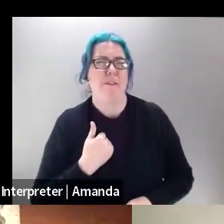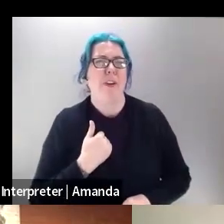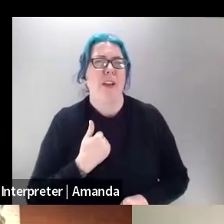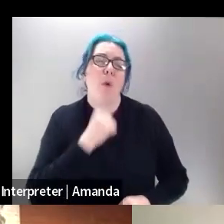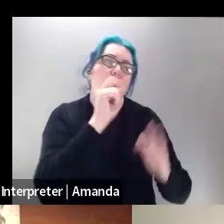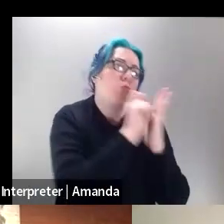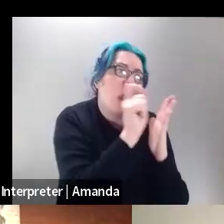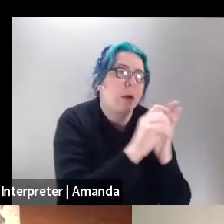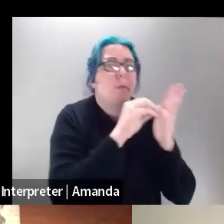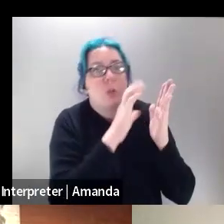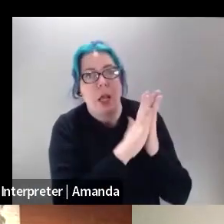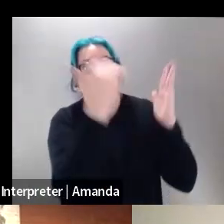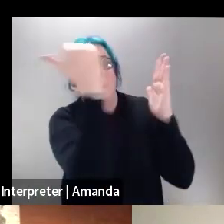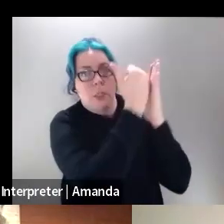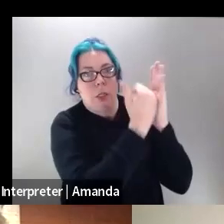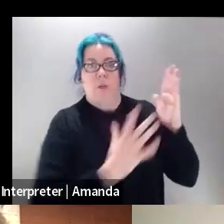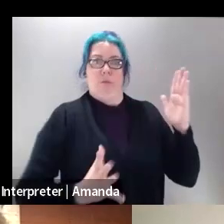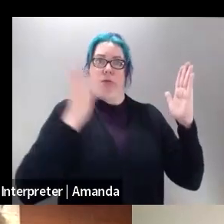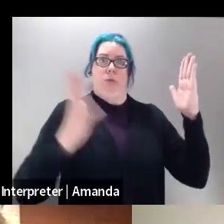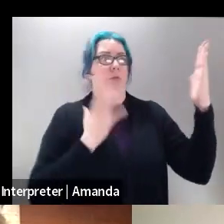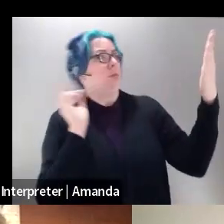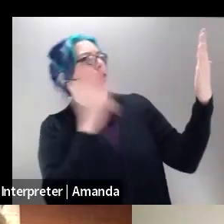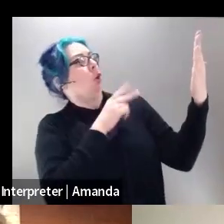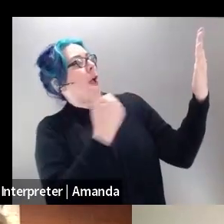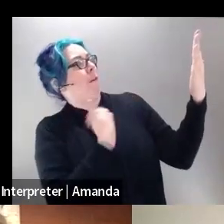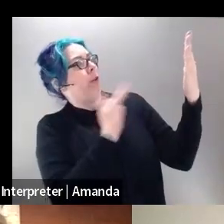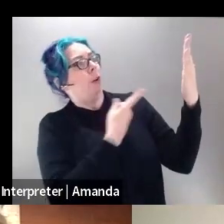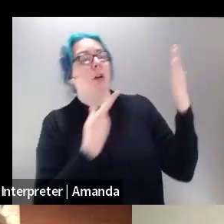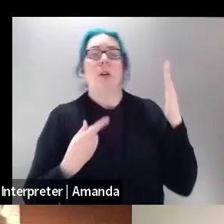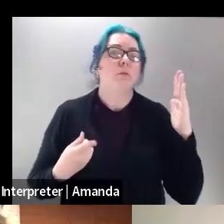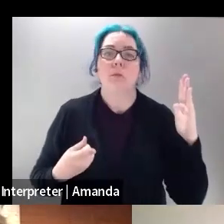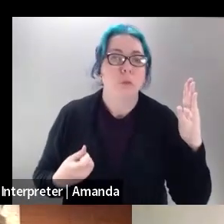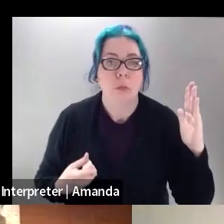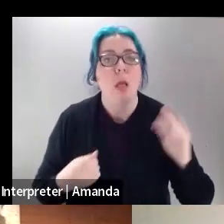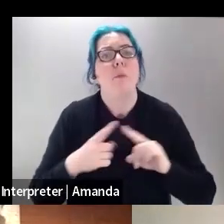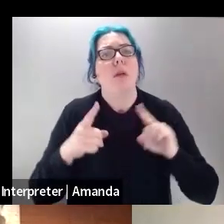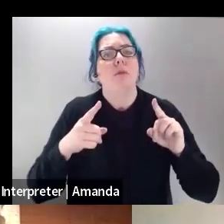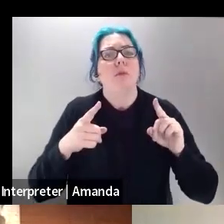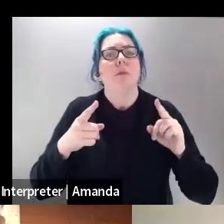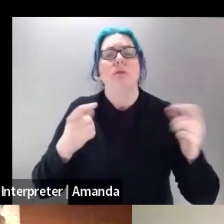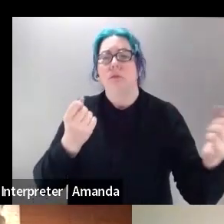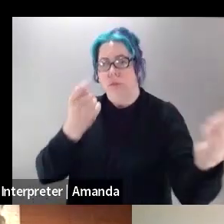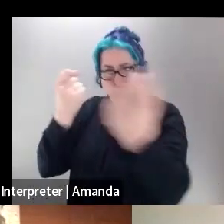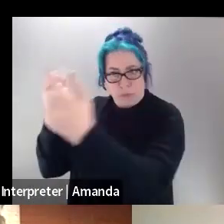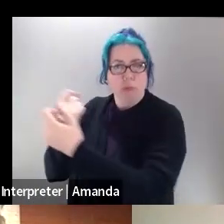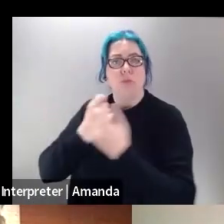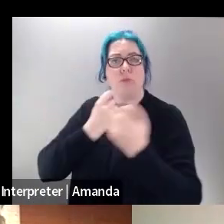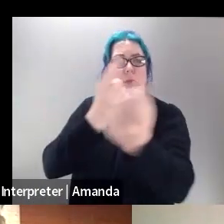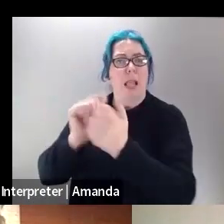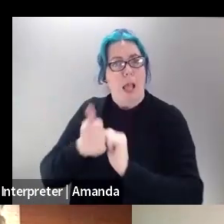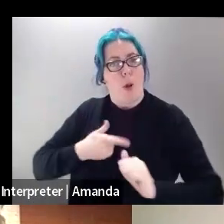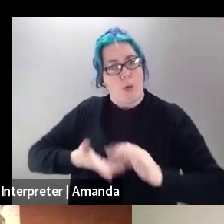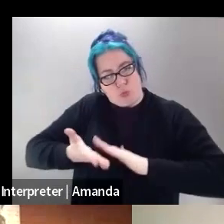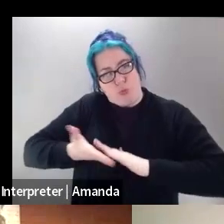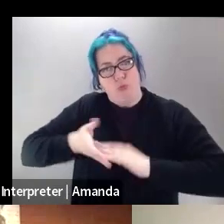them to kind of interpret that, and I leave that to them. So if that gives them a security, a sense of